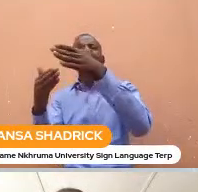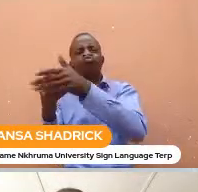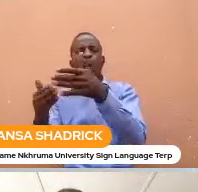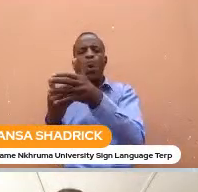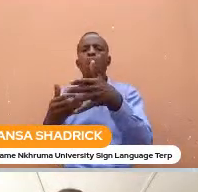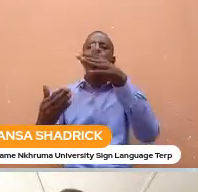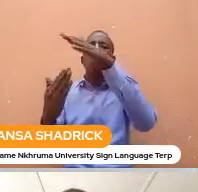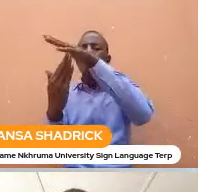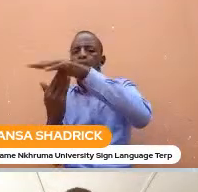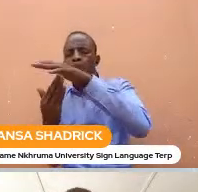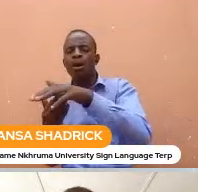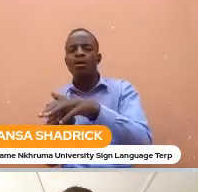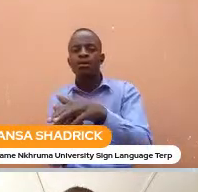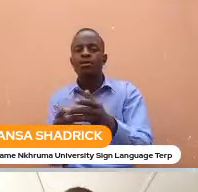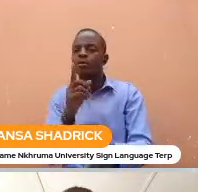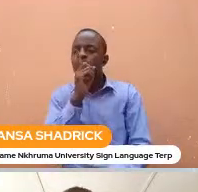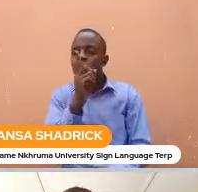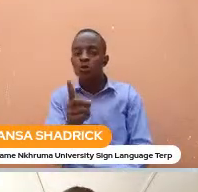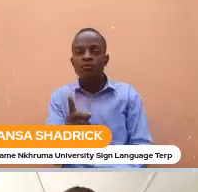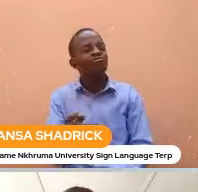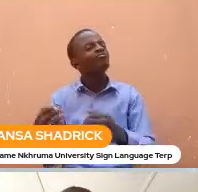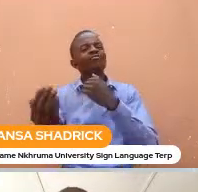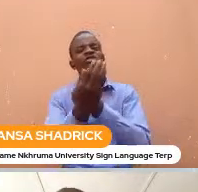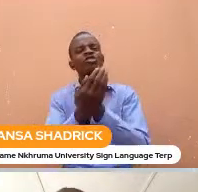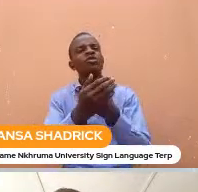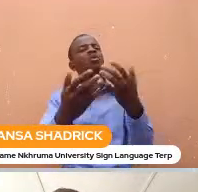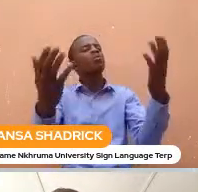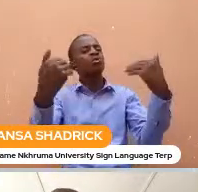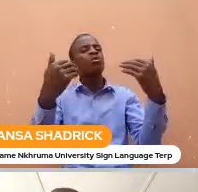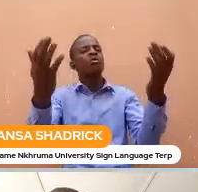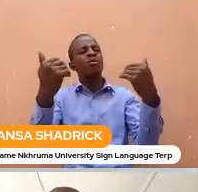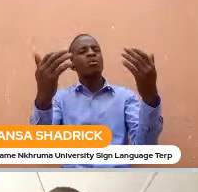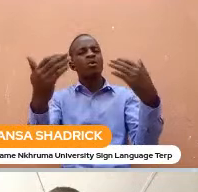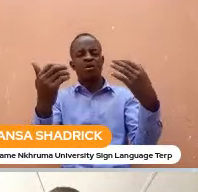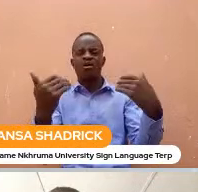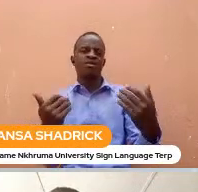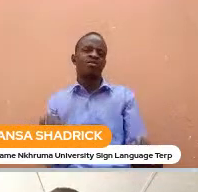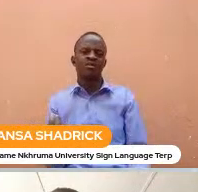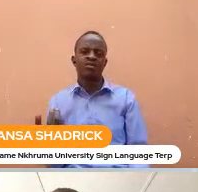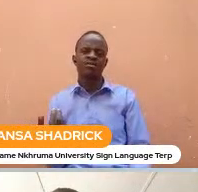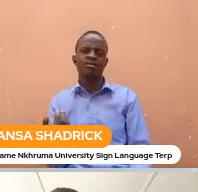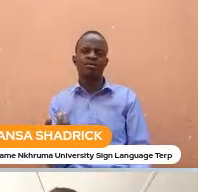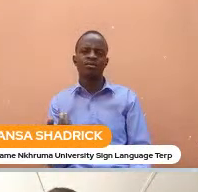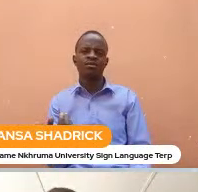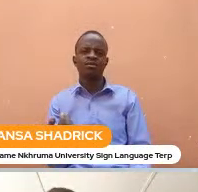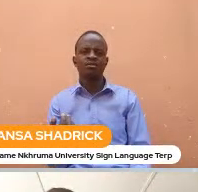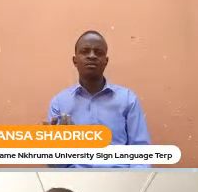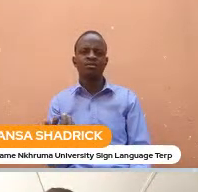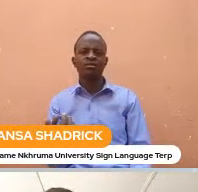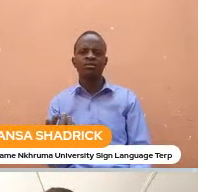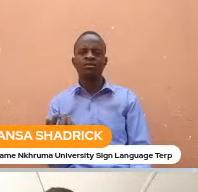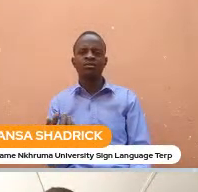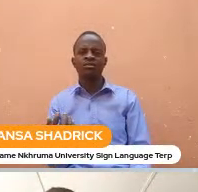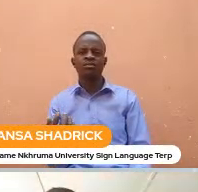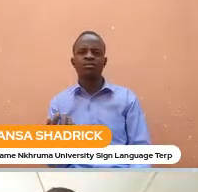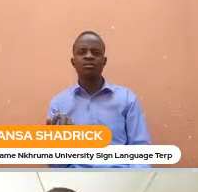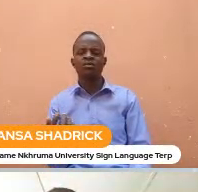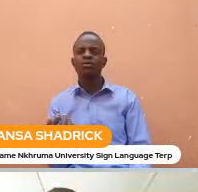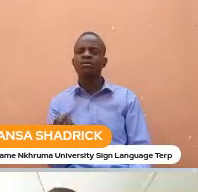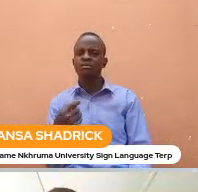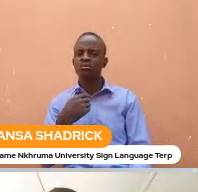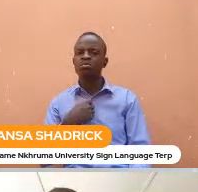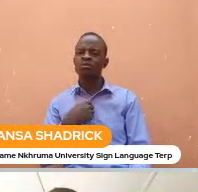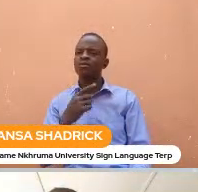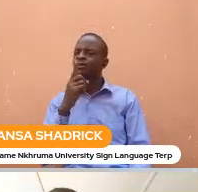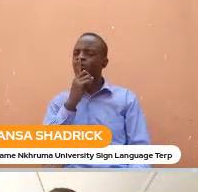this hot topic. It's been quite a topic. I had a good conversation with my colleagues earlier